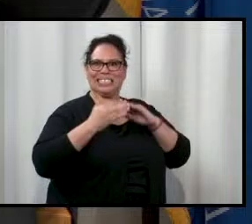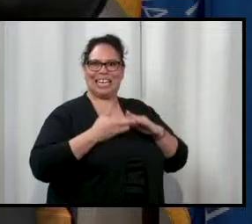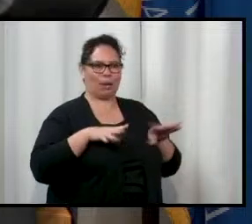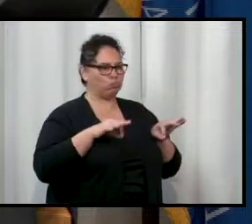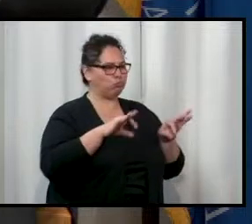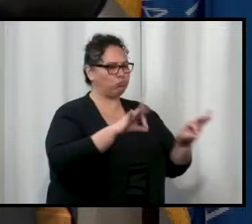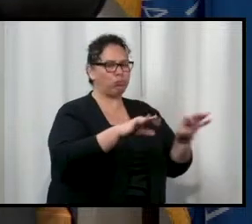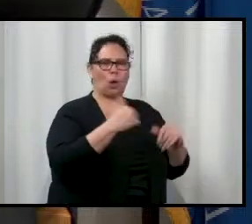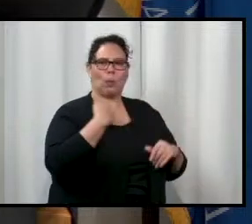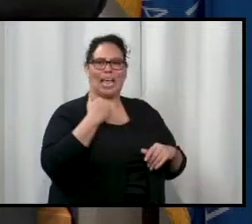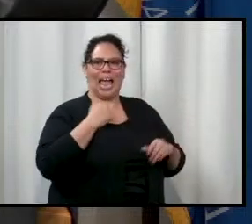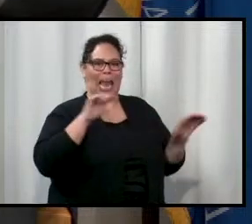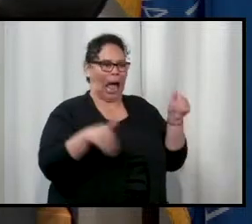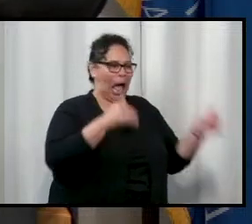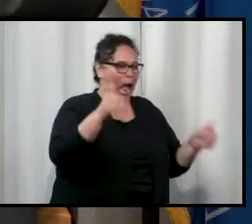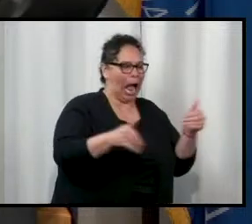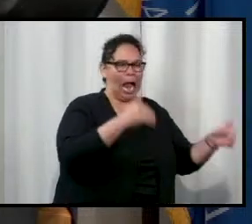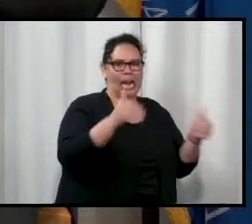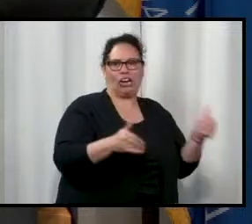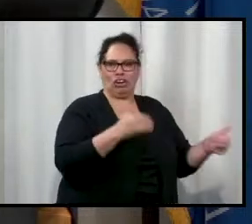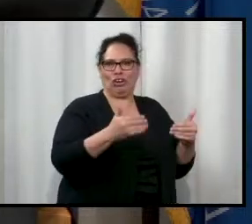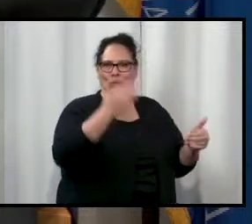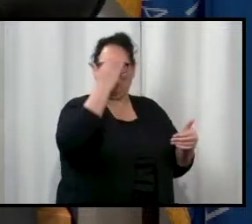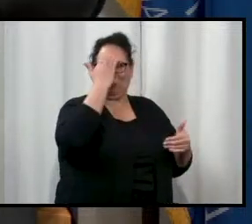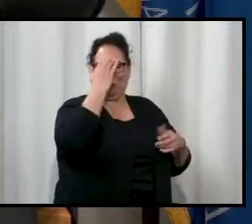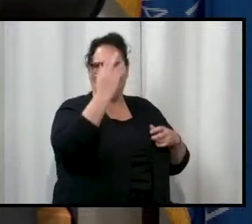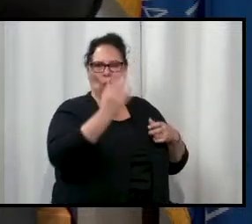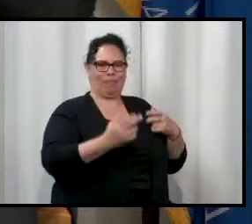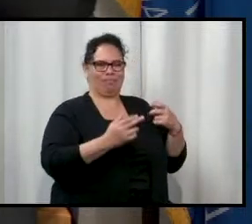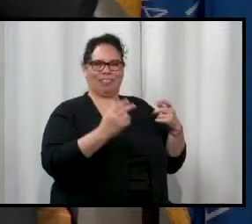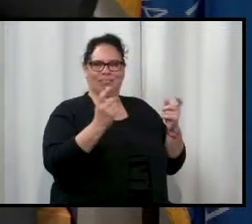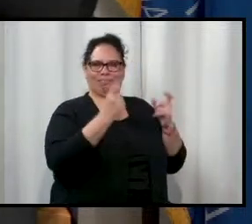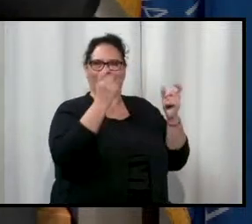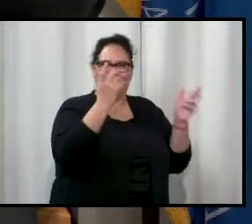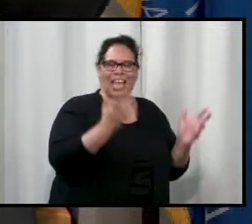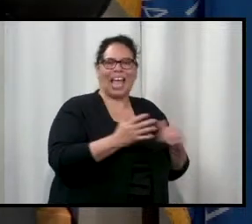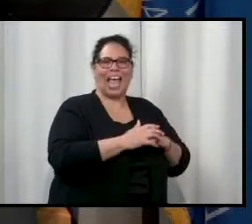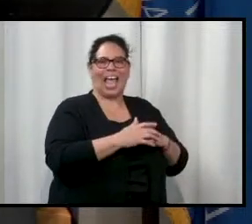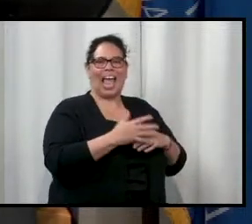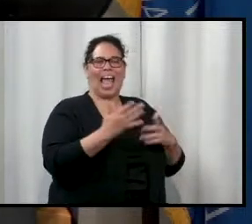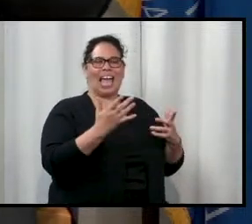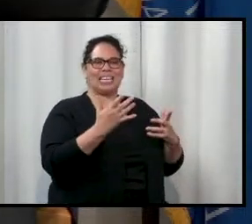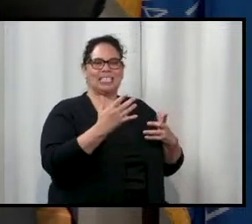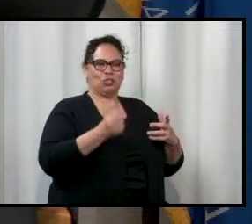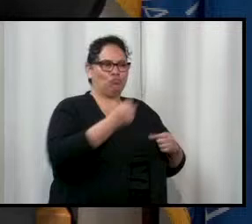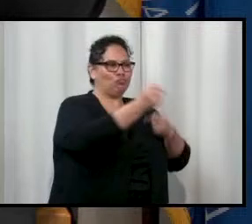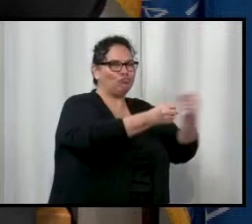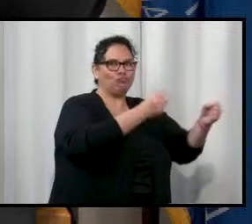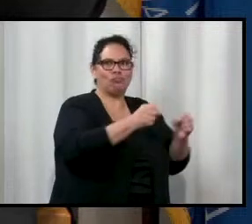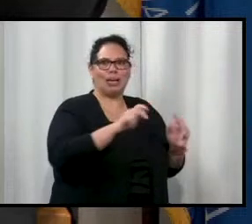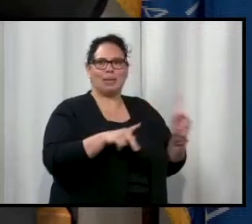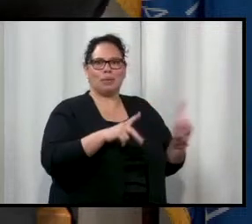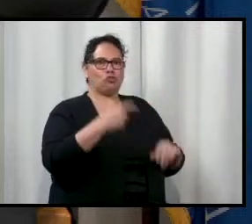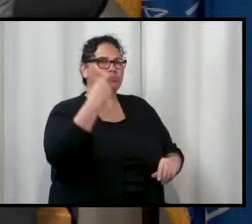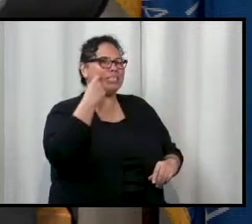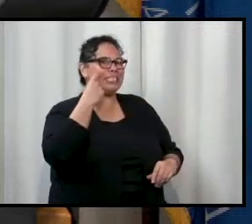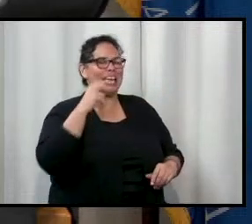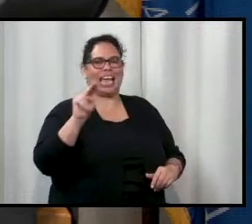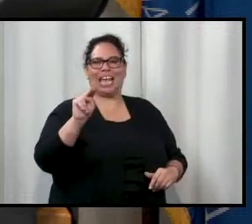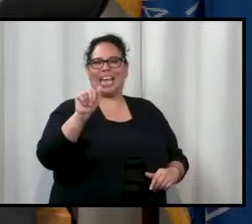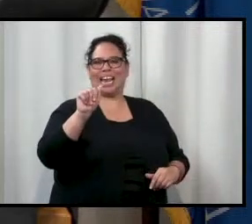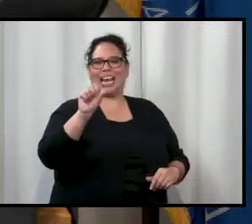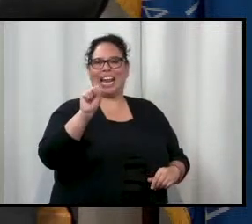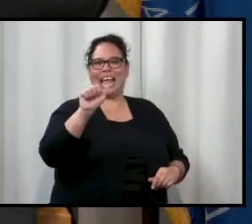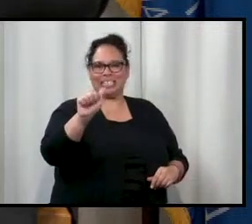fair and get a lot of those workers placed at local companies. And we did it most recently when NASA JPL announced